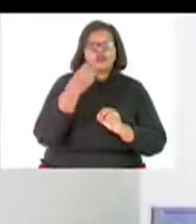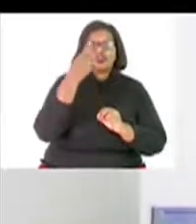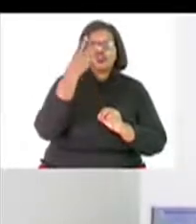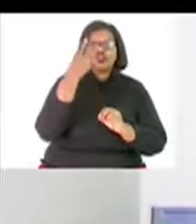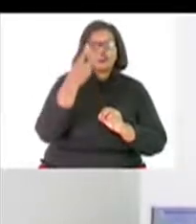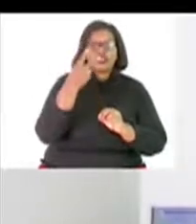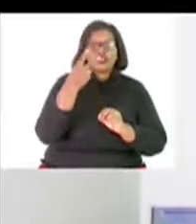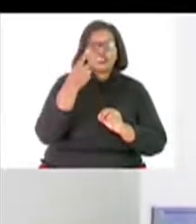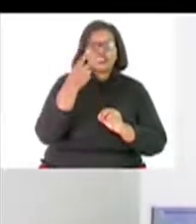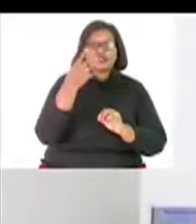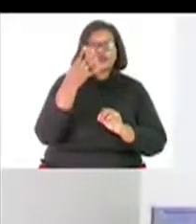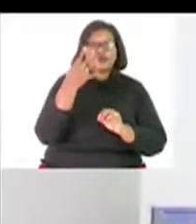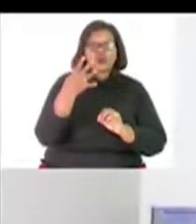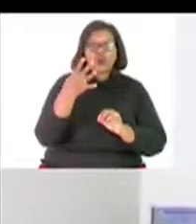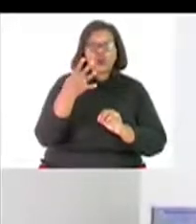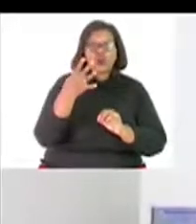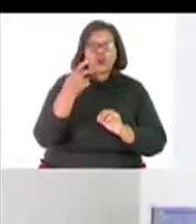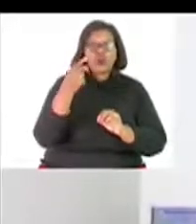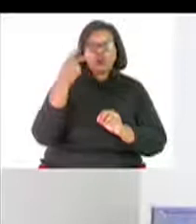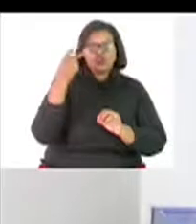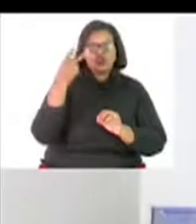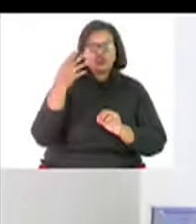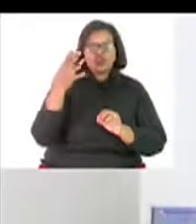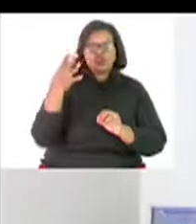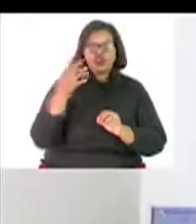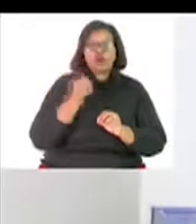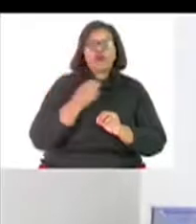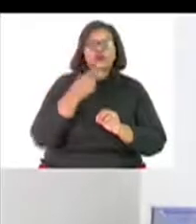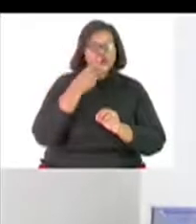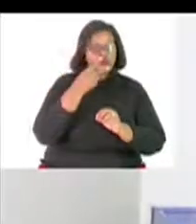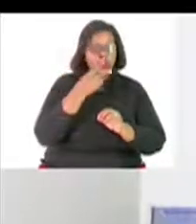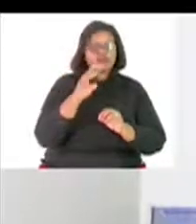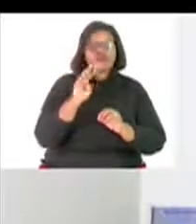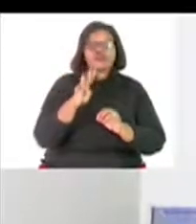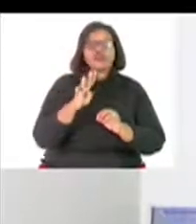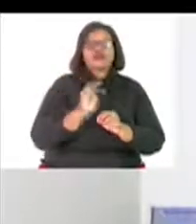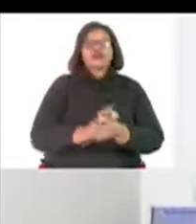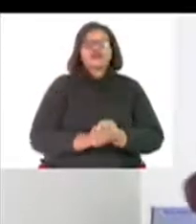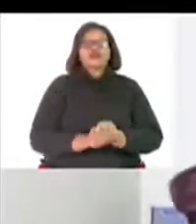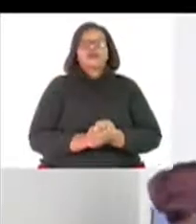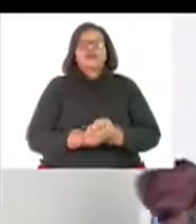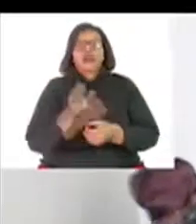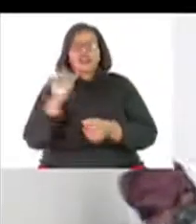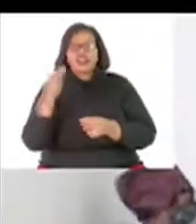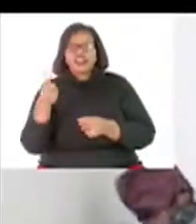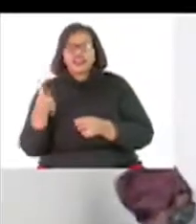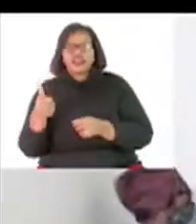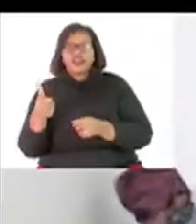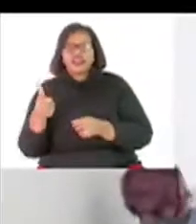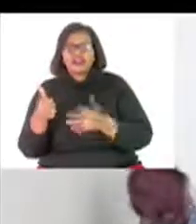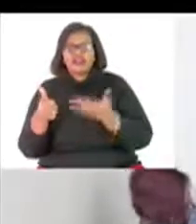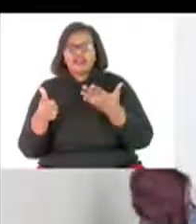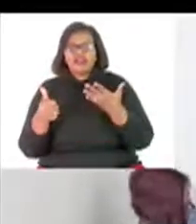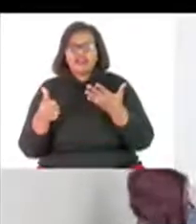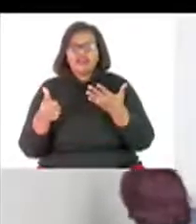What? Which one? 24. He says 24. Is there another one?